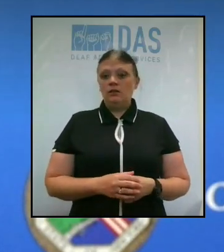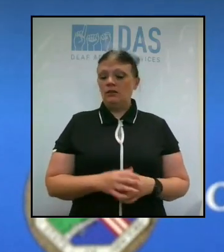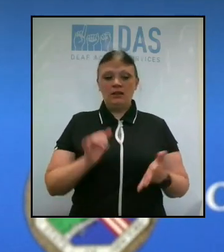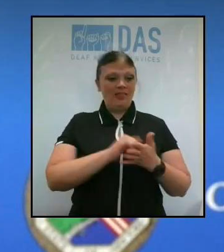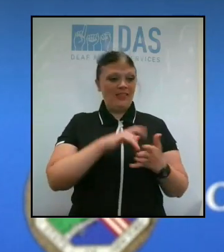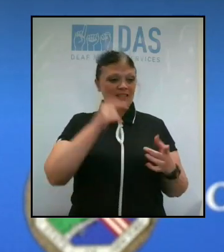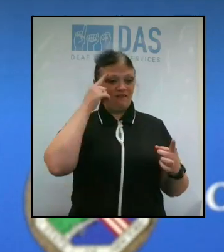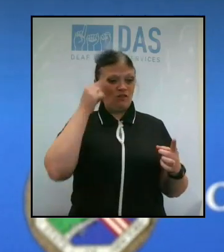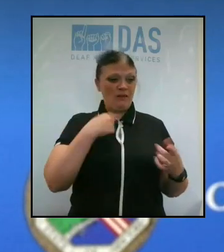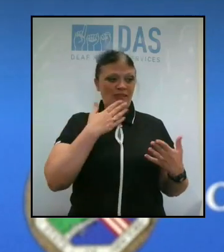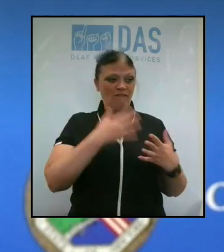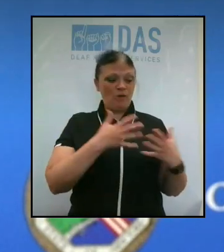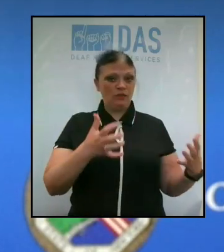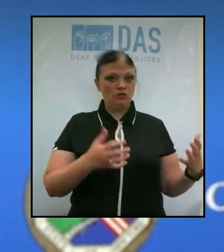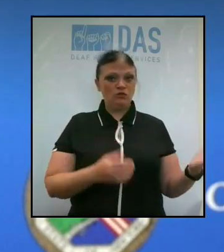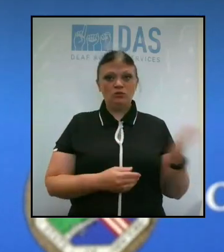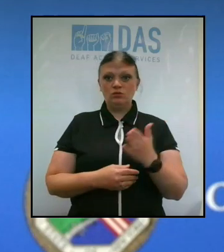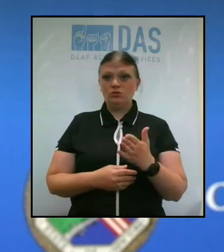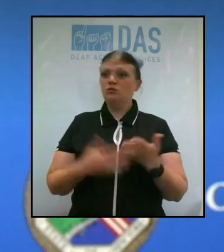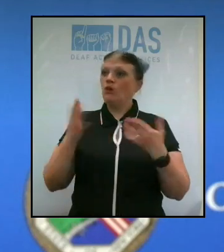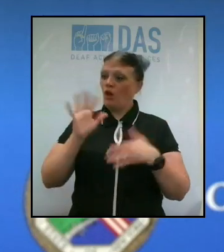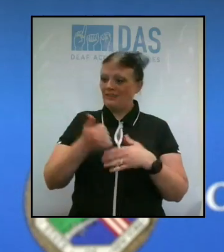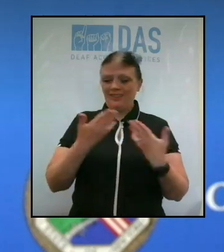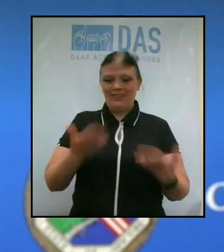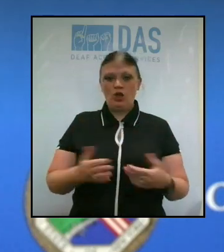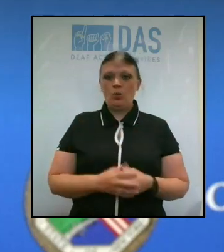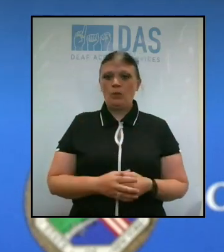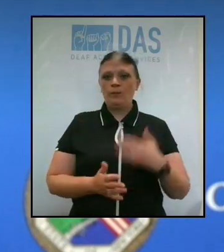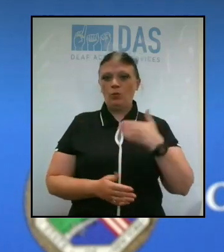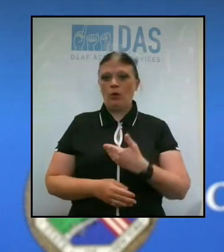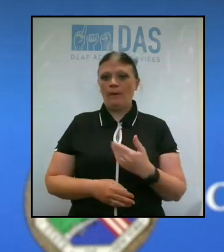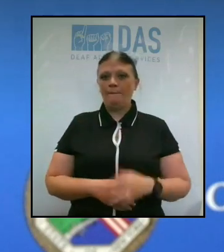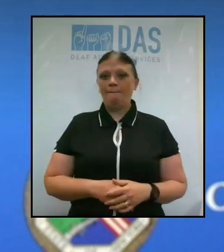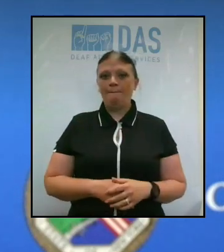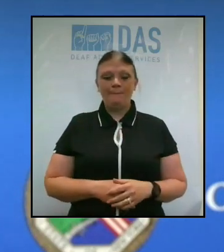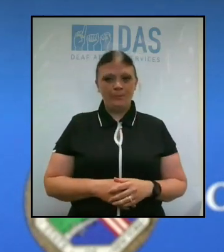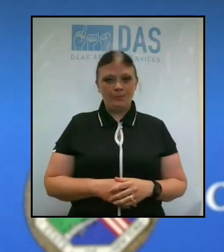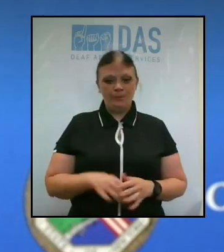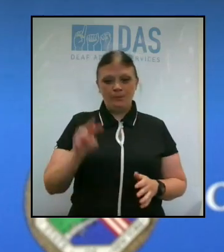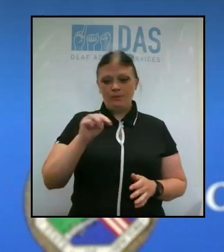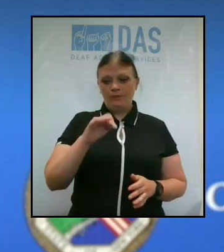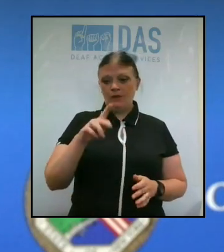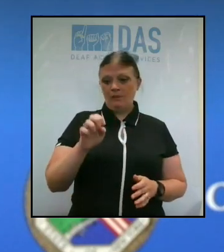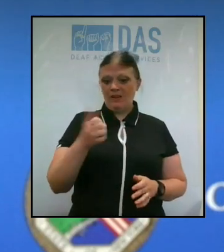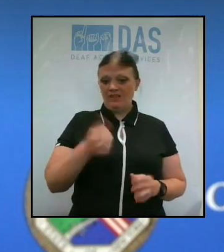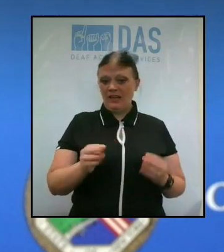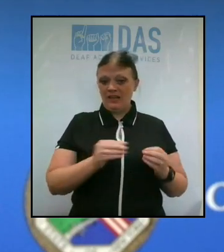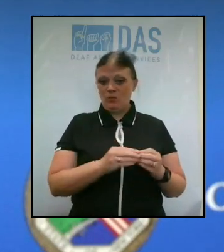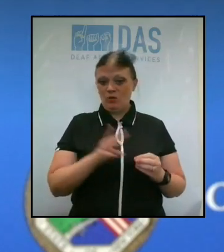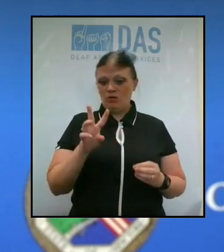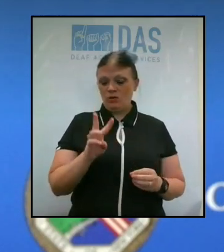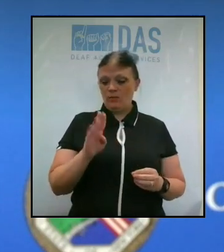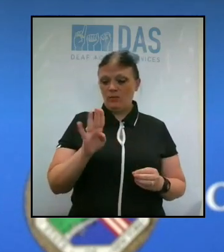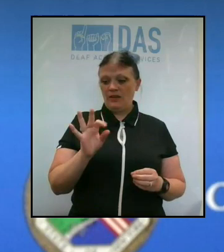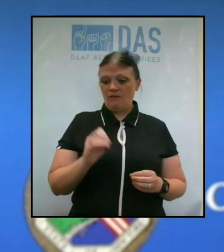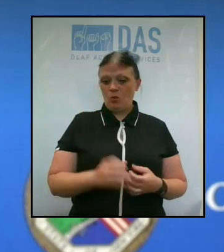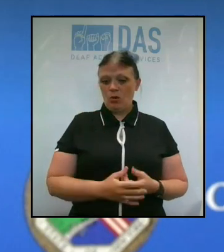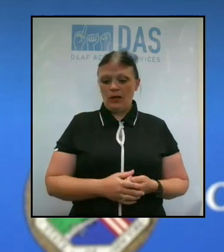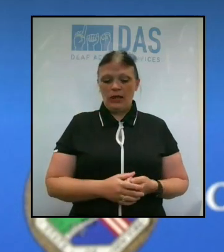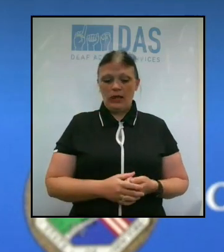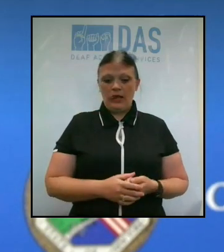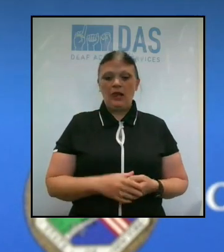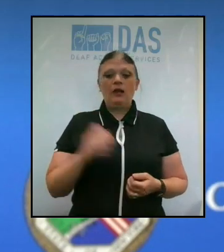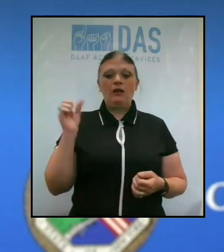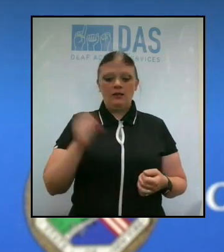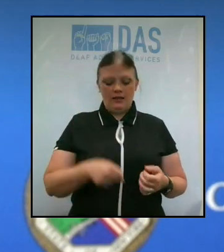That's it from me. Thank you very much. All set, thank you. You're welcome. Mike Desmond, any more questions, WBFO?